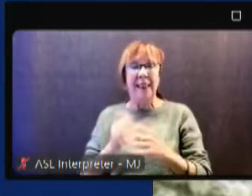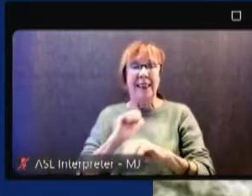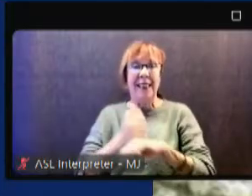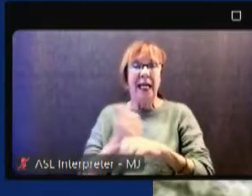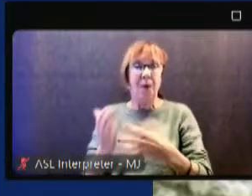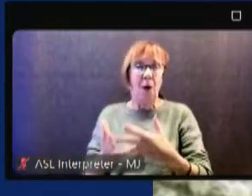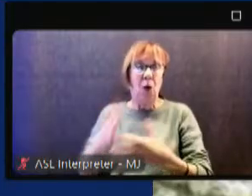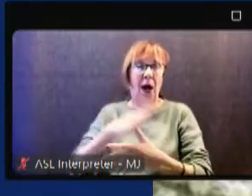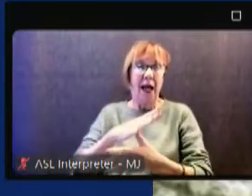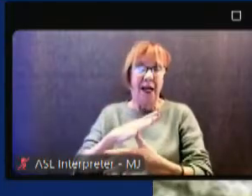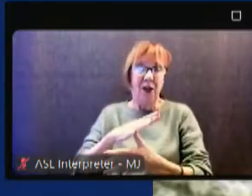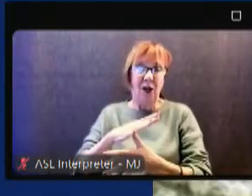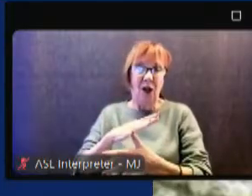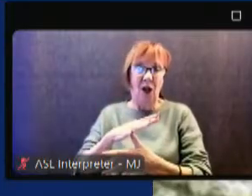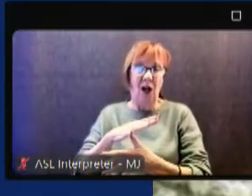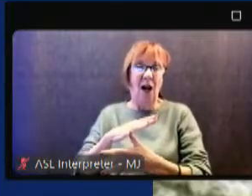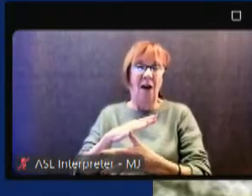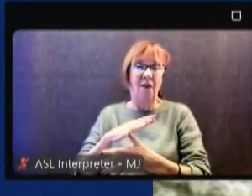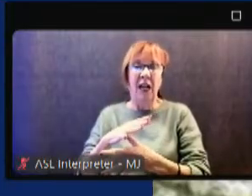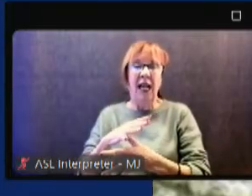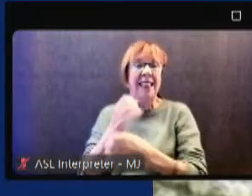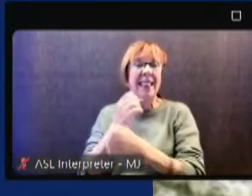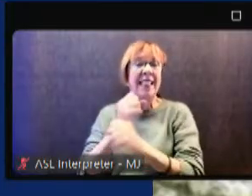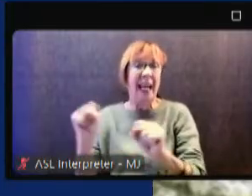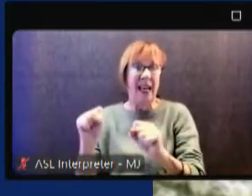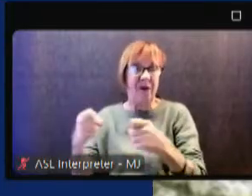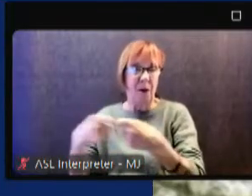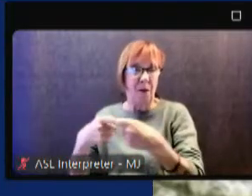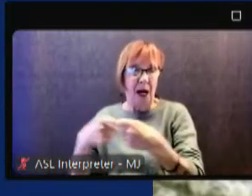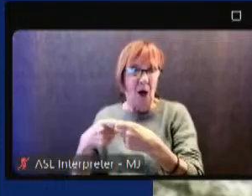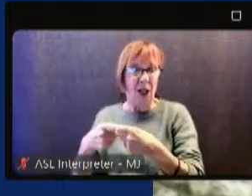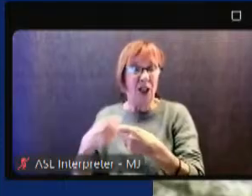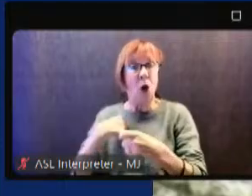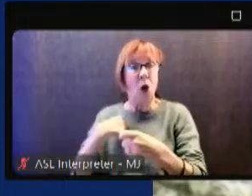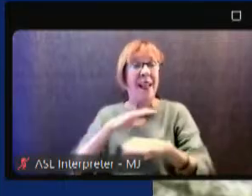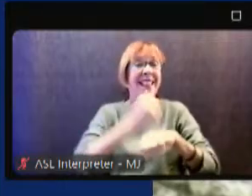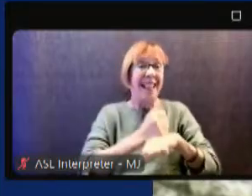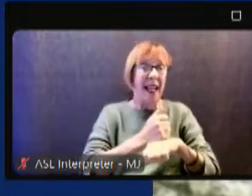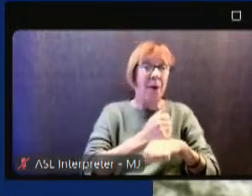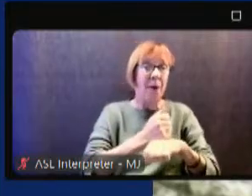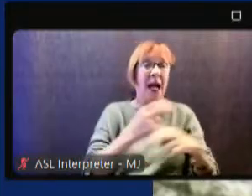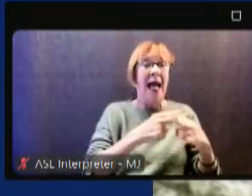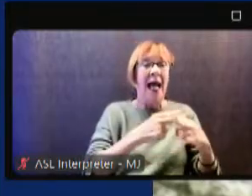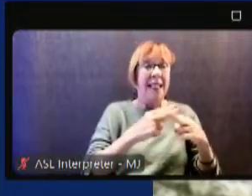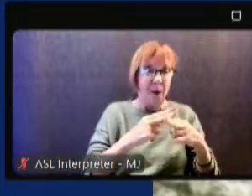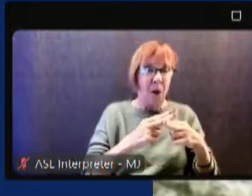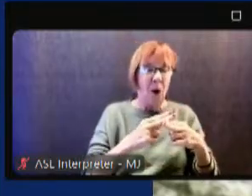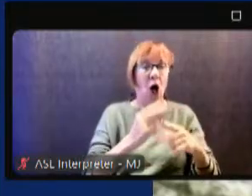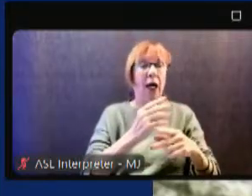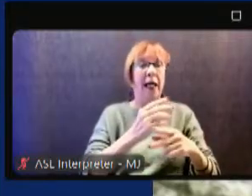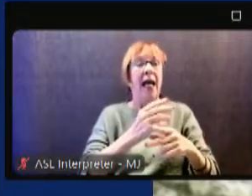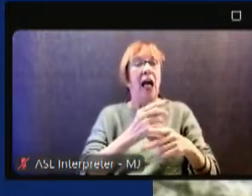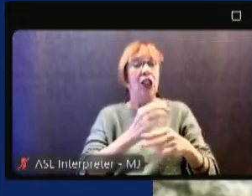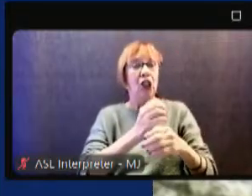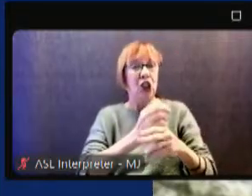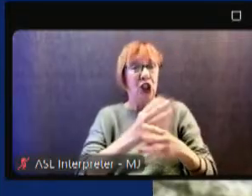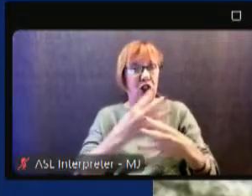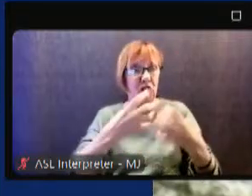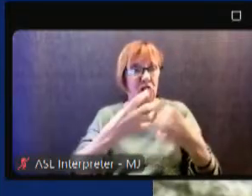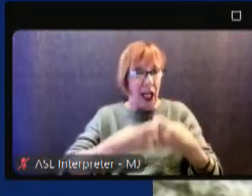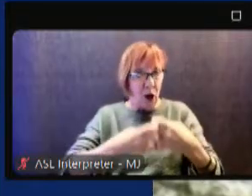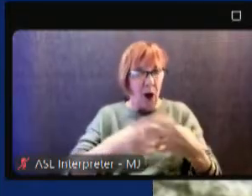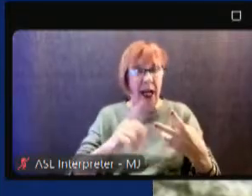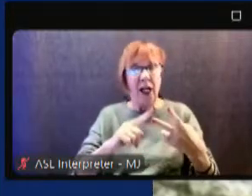included temporary power solutions such as service taps, temporary poles, and generators. the plan and timeline for more permanent